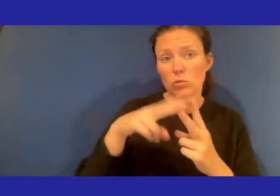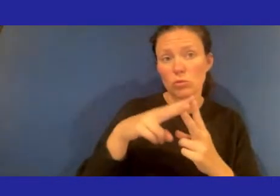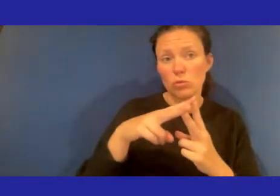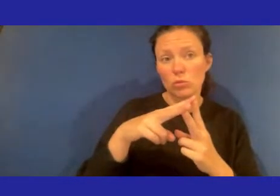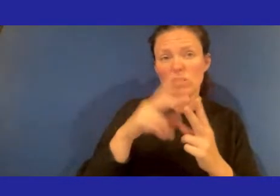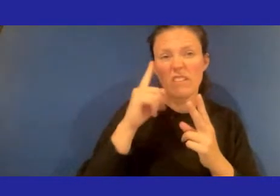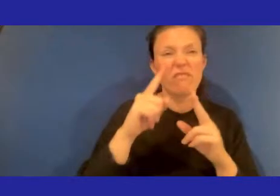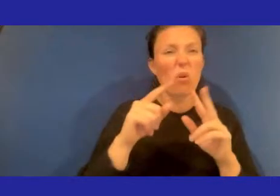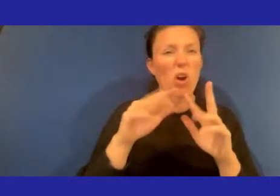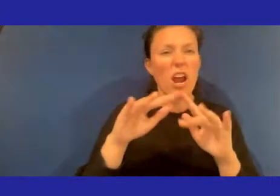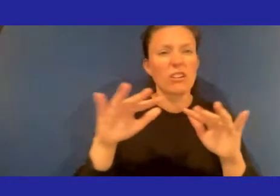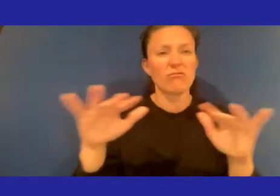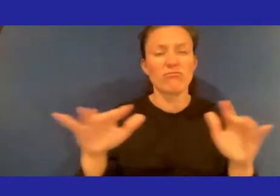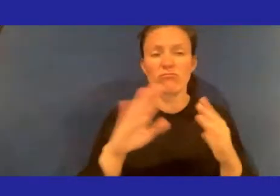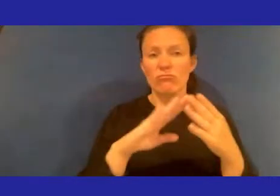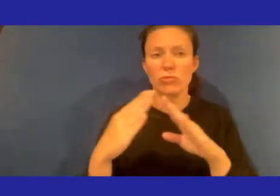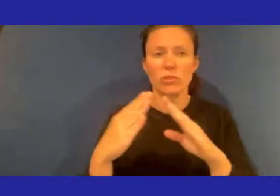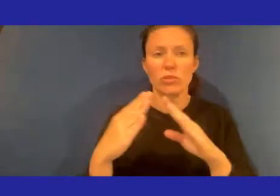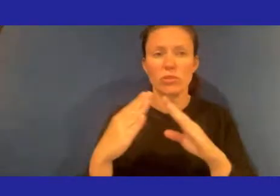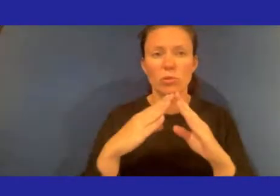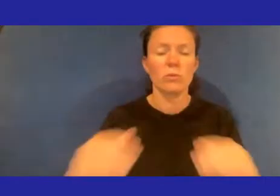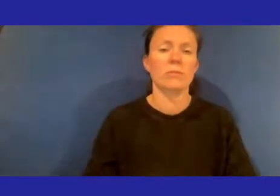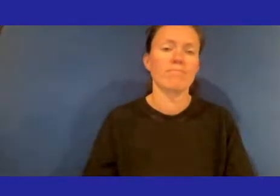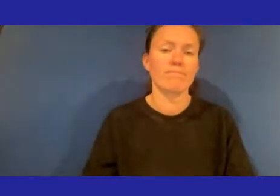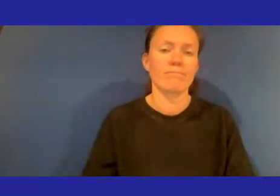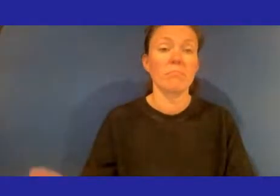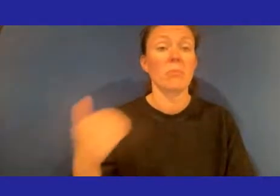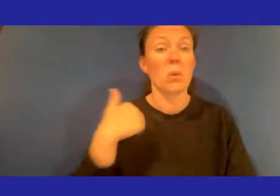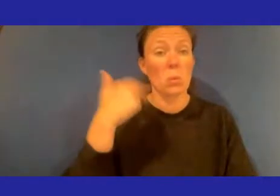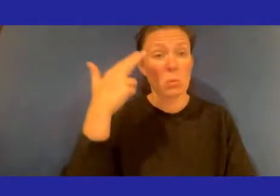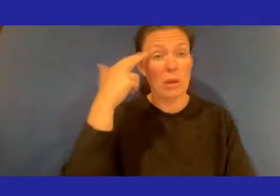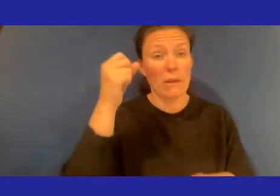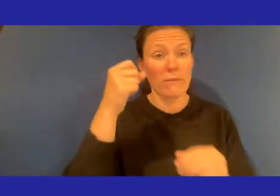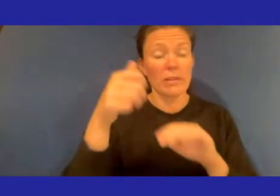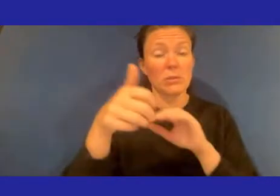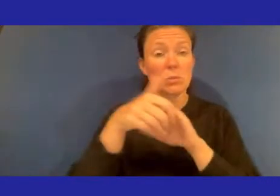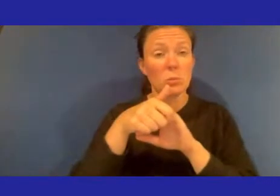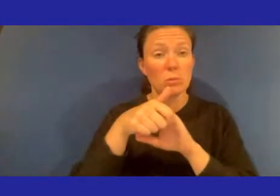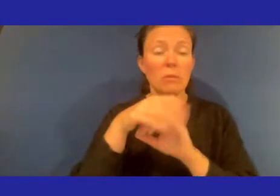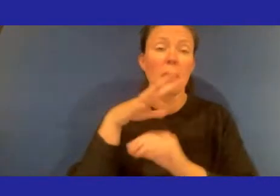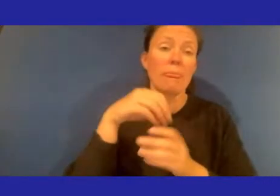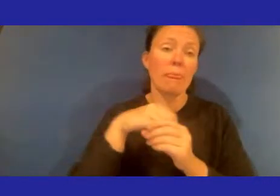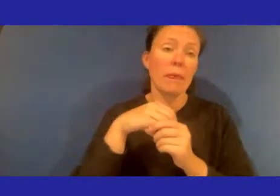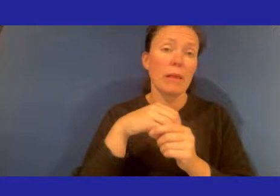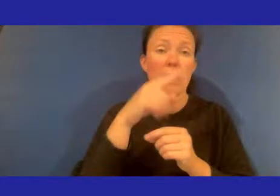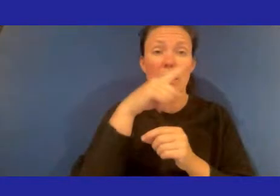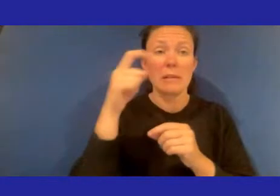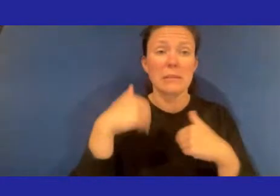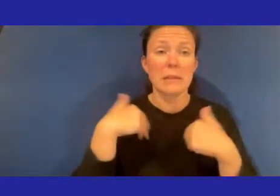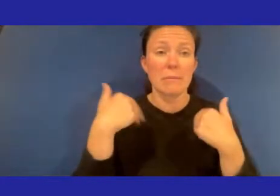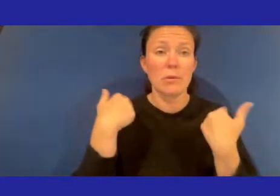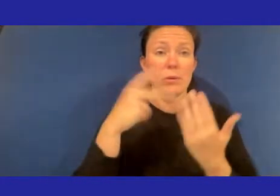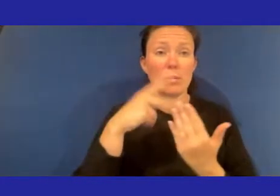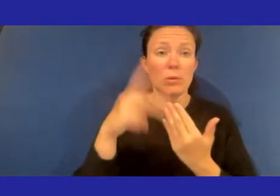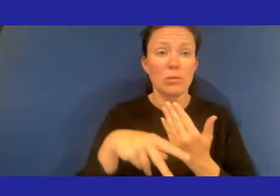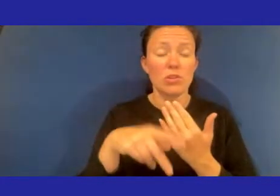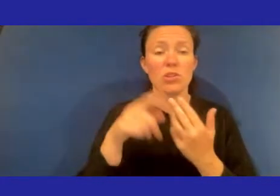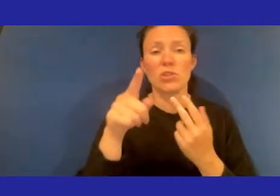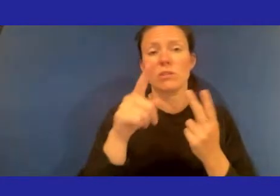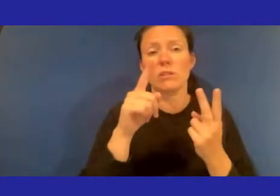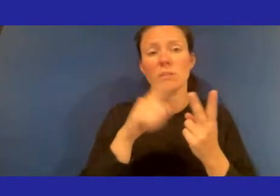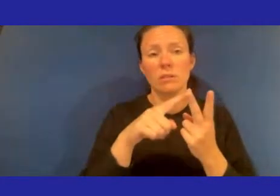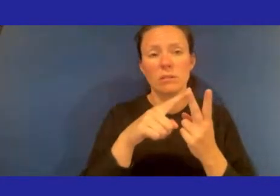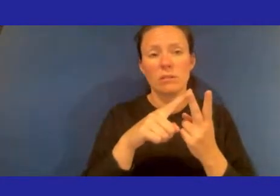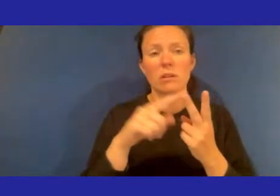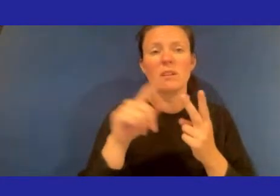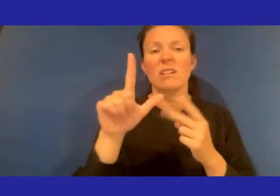communities. We've had high school partnerships, which include the summer youth program, and Ladders for Leaders,